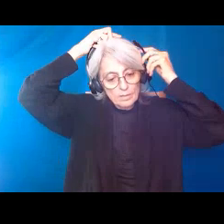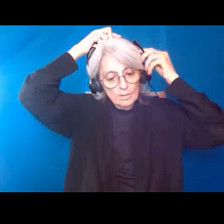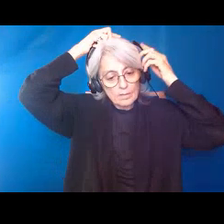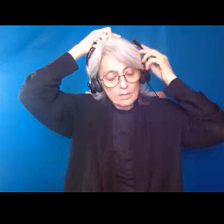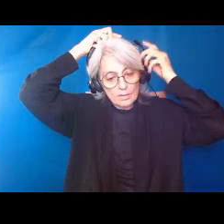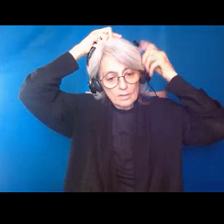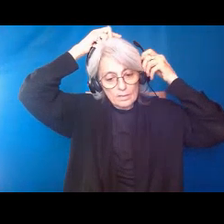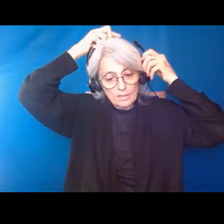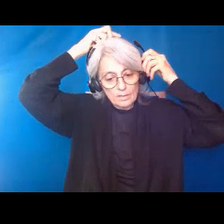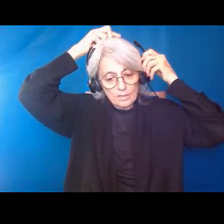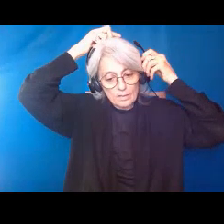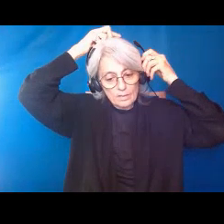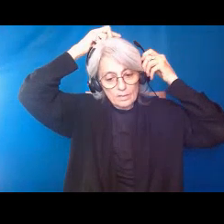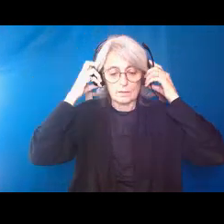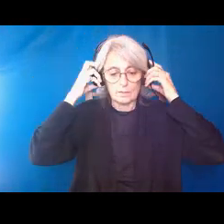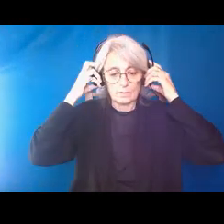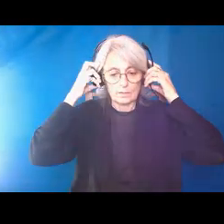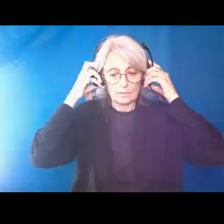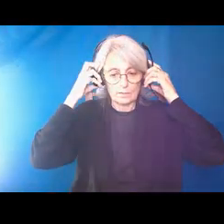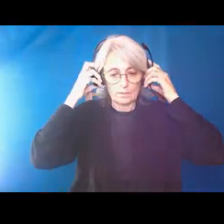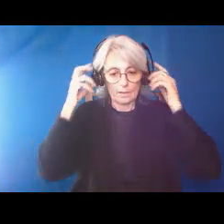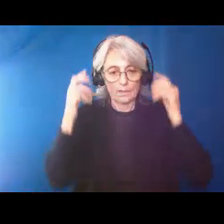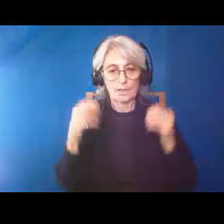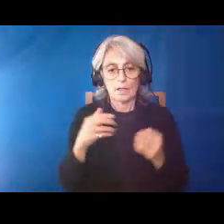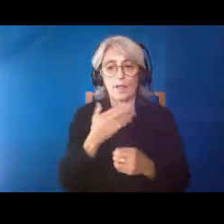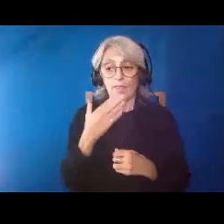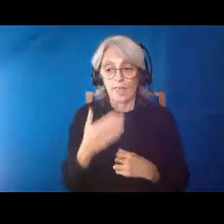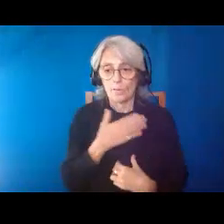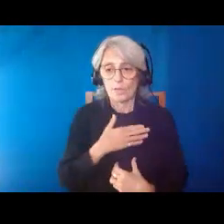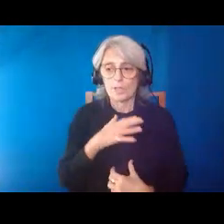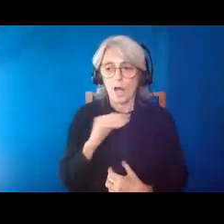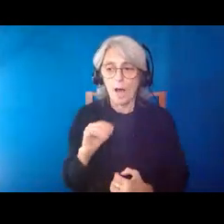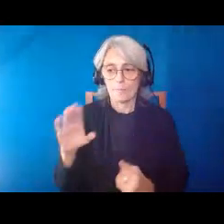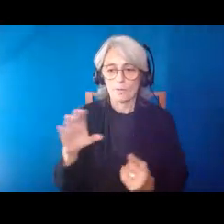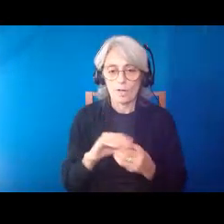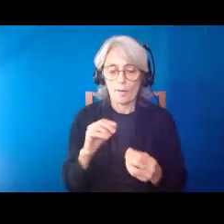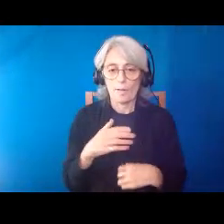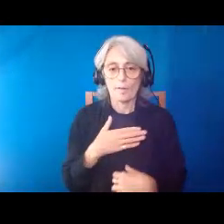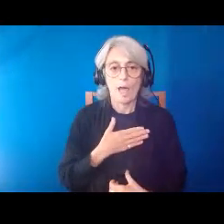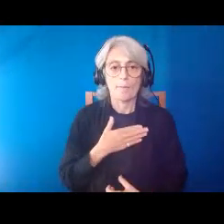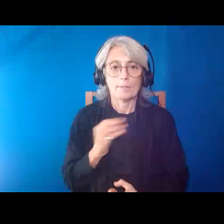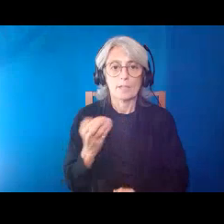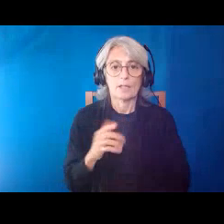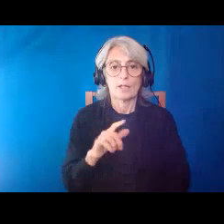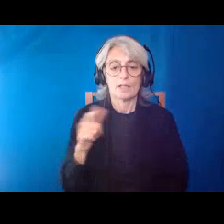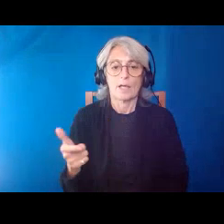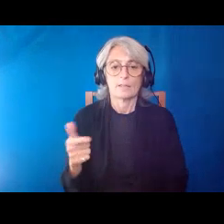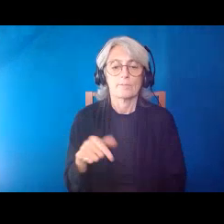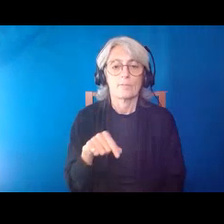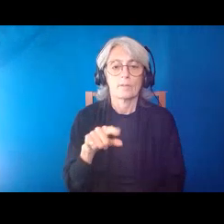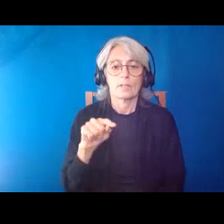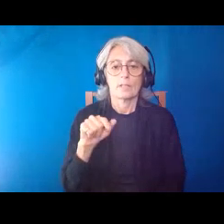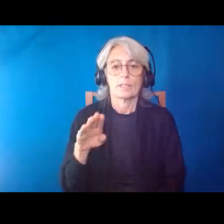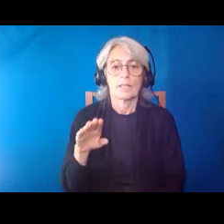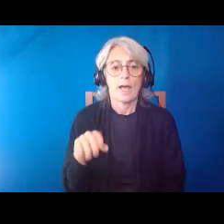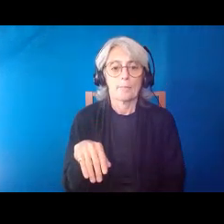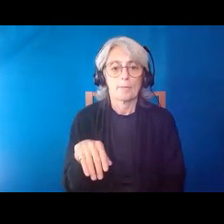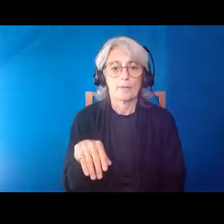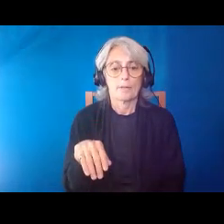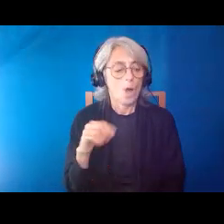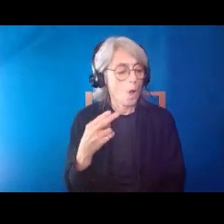Thank you so much. We really appreciate your comments. It's a pleasure to be here. Next up, we're going to move to tab. Oh,